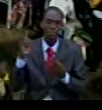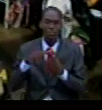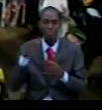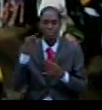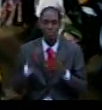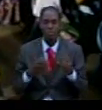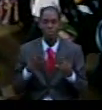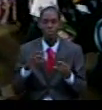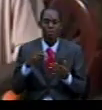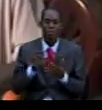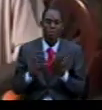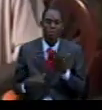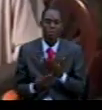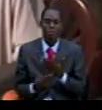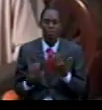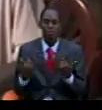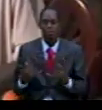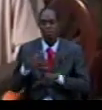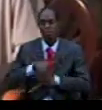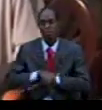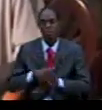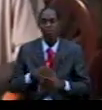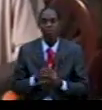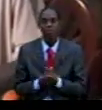tonight. So